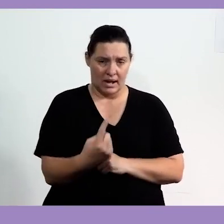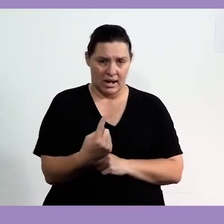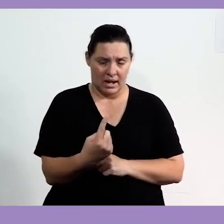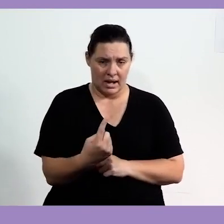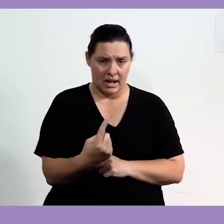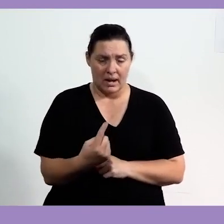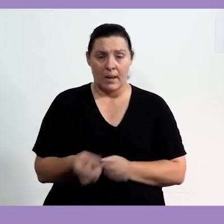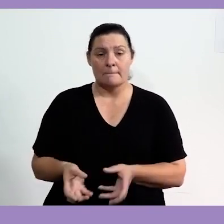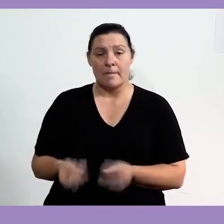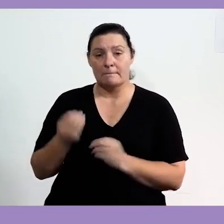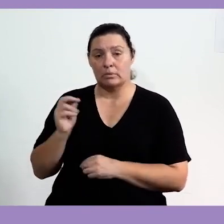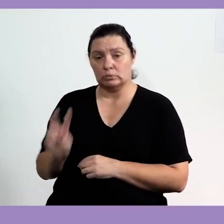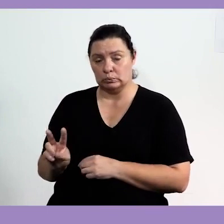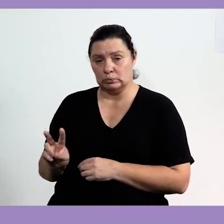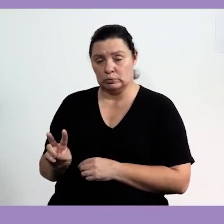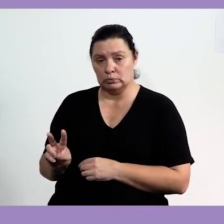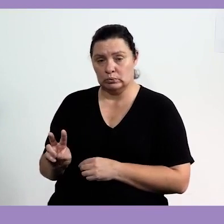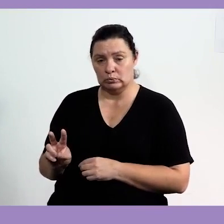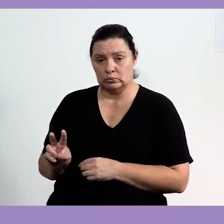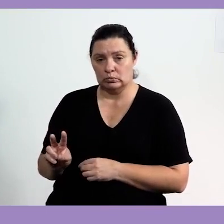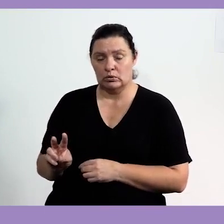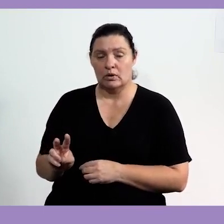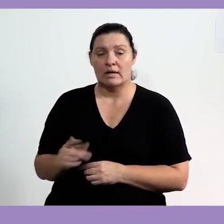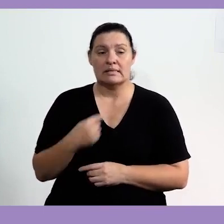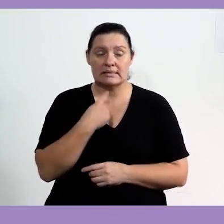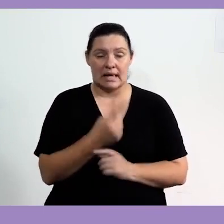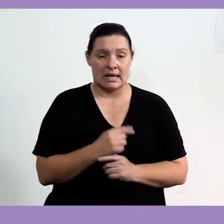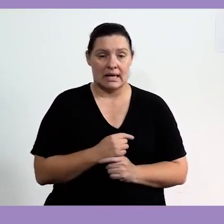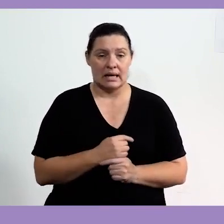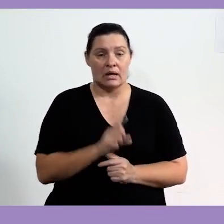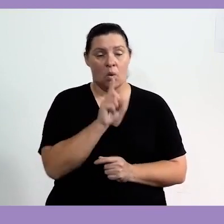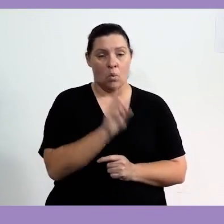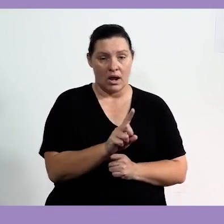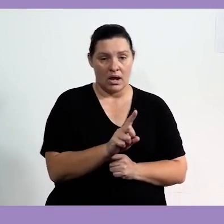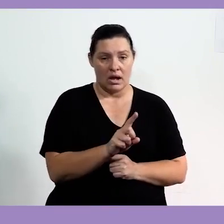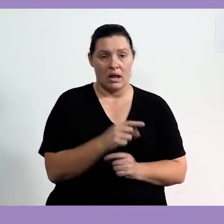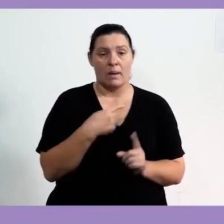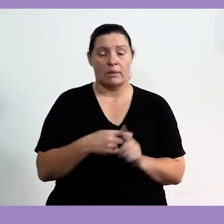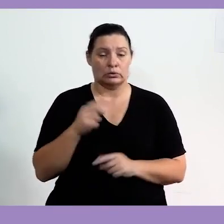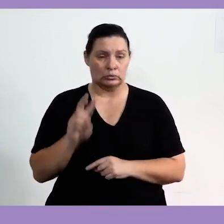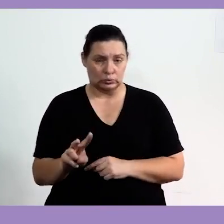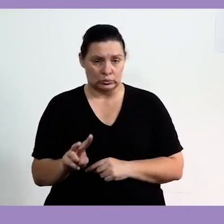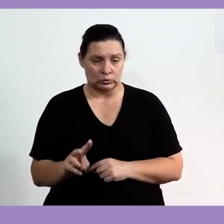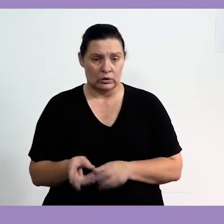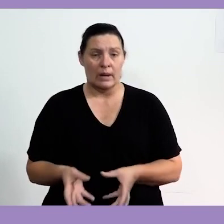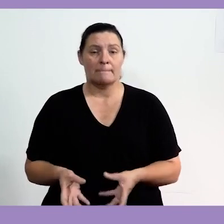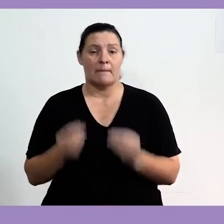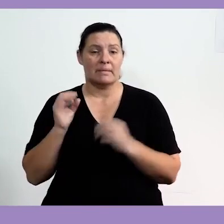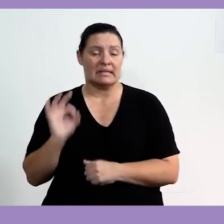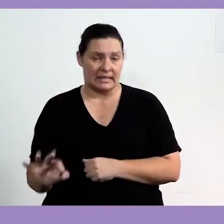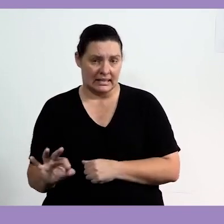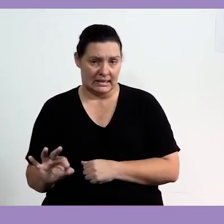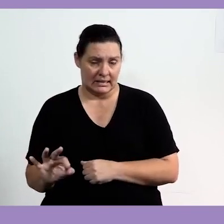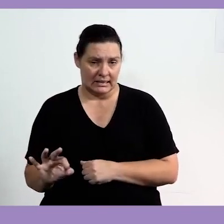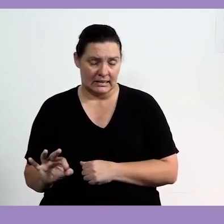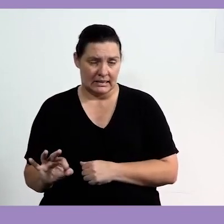plus 1, that gives me 2. And if I say 1 plus 2, that